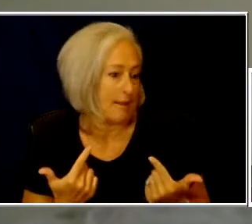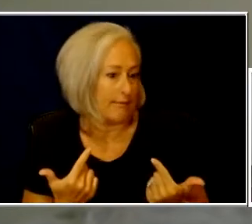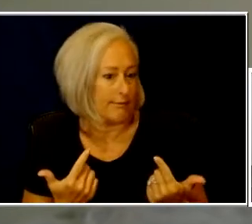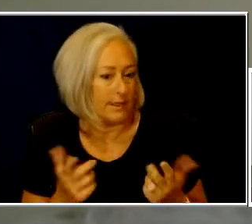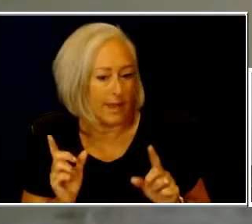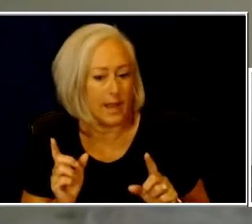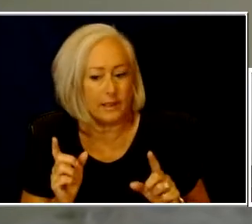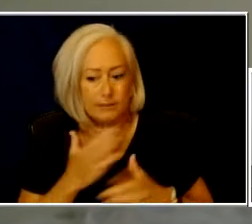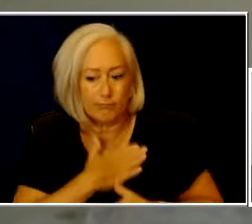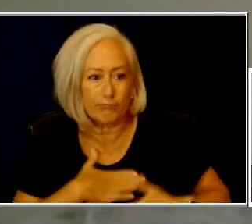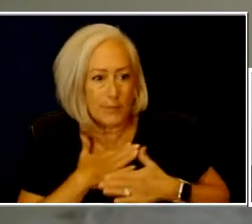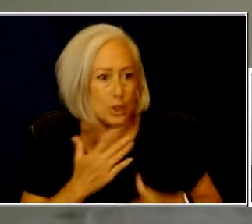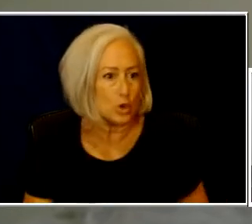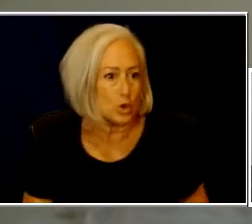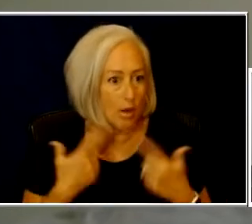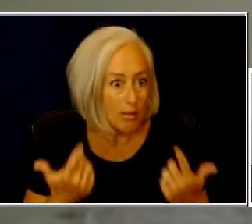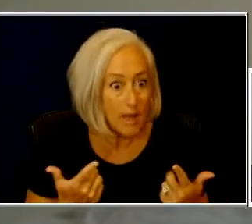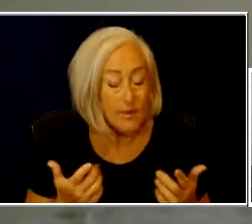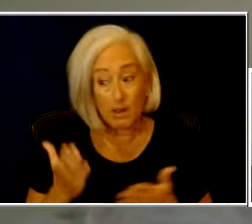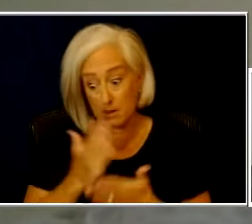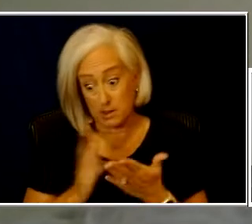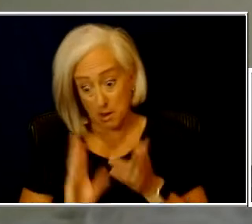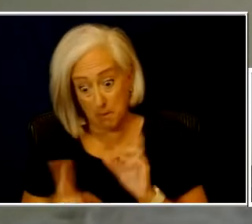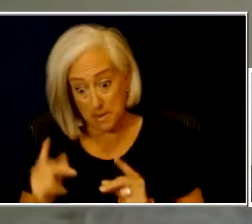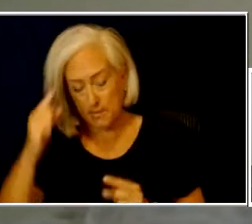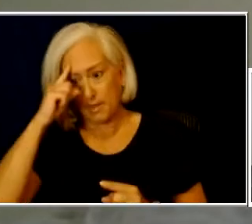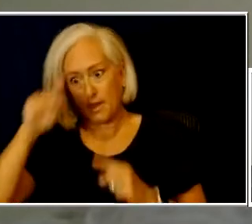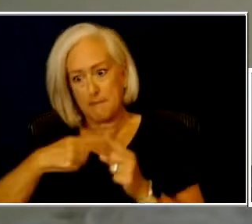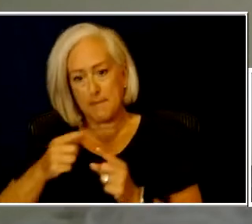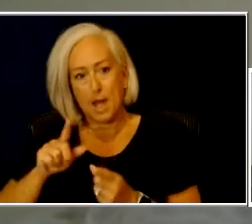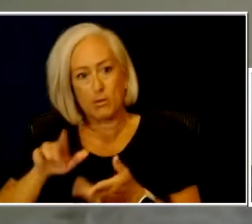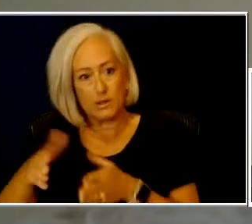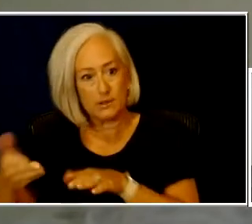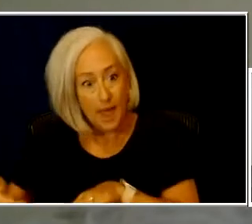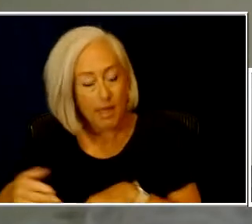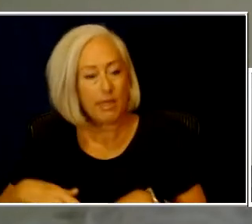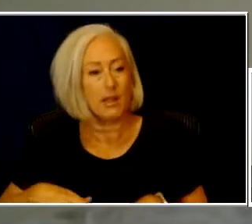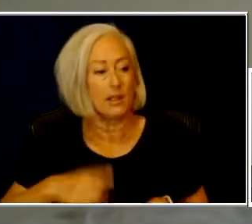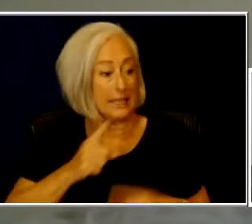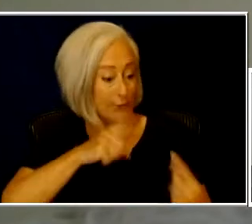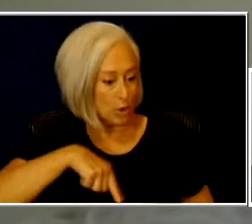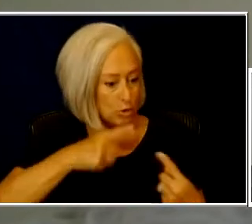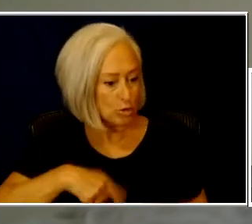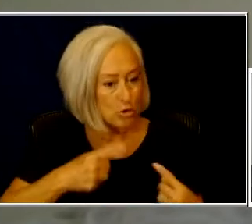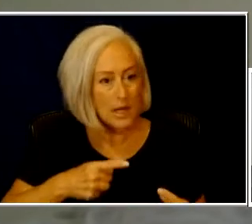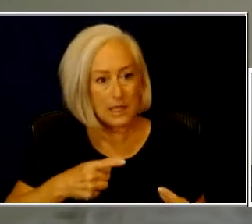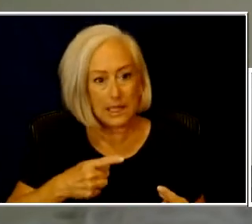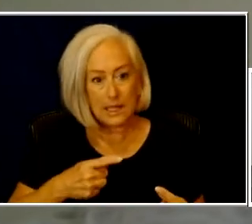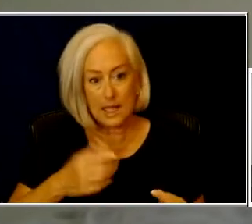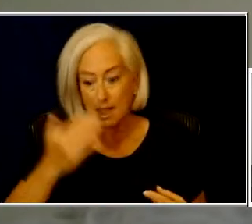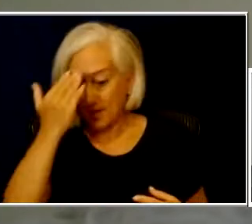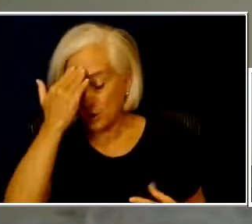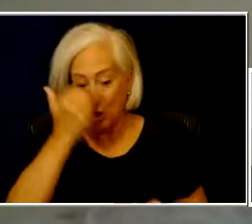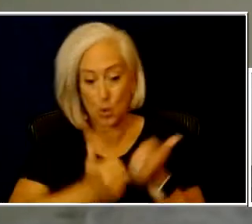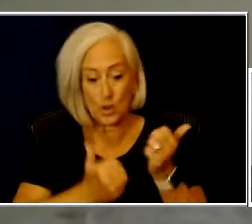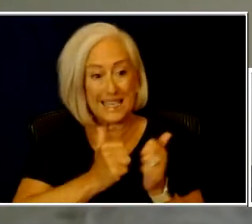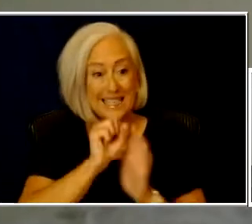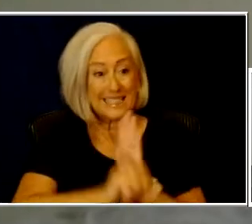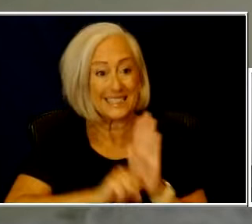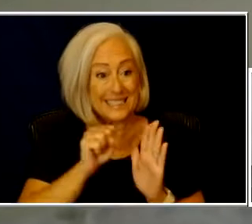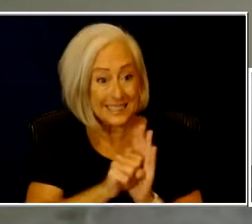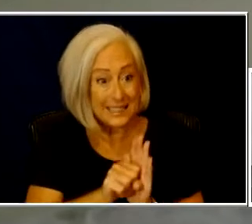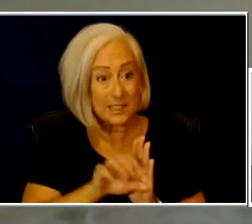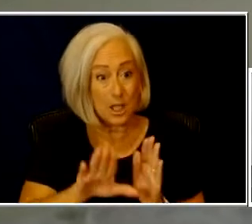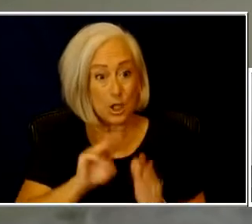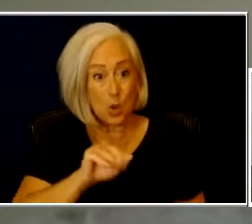thoughts of suicide or death. And so if you're struggling with being able to function, that you know your mood changes. Every season it changes. I actually have a patient